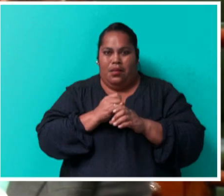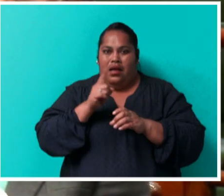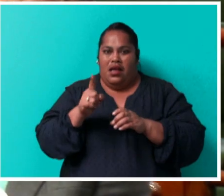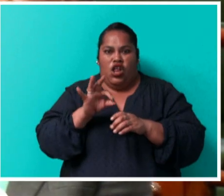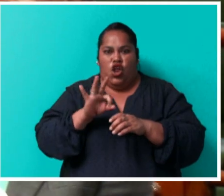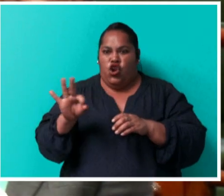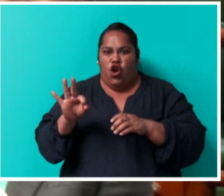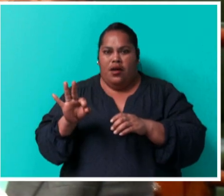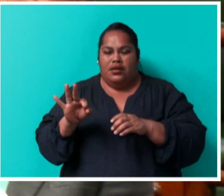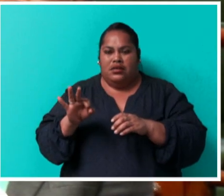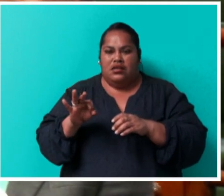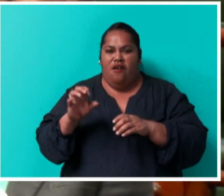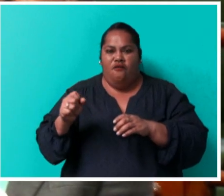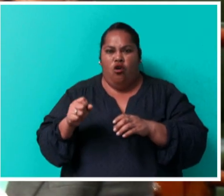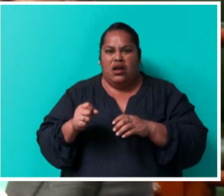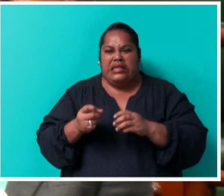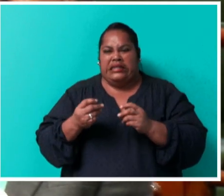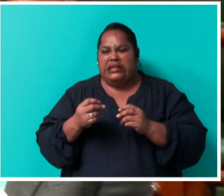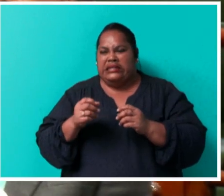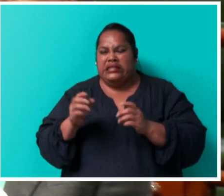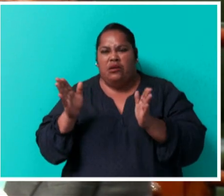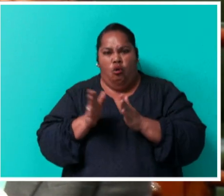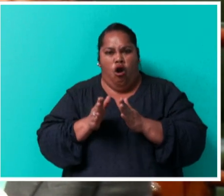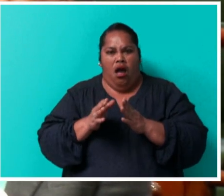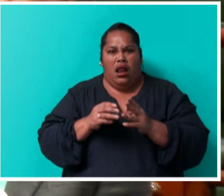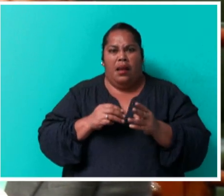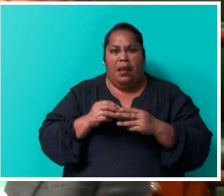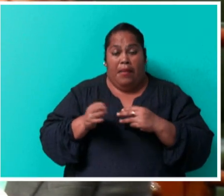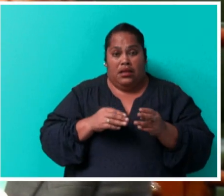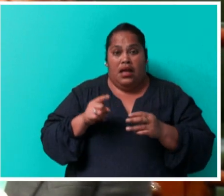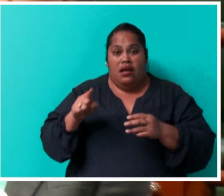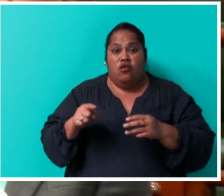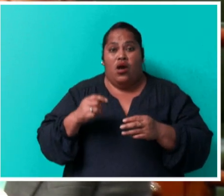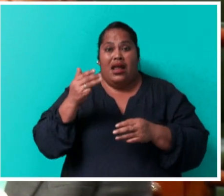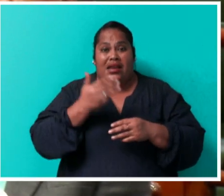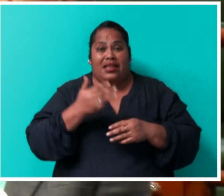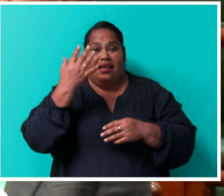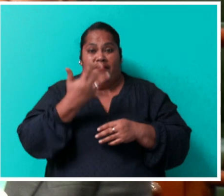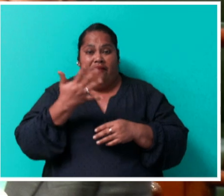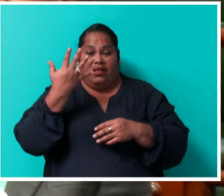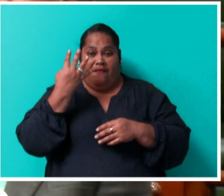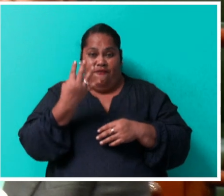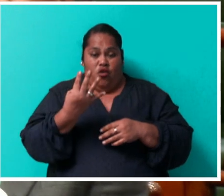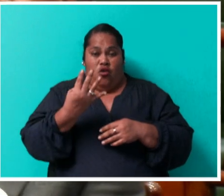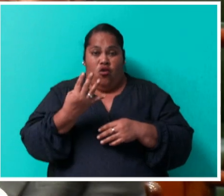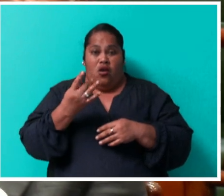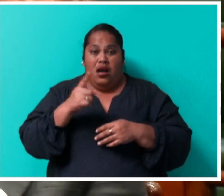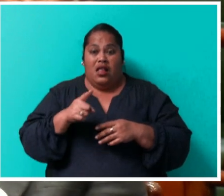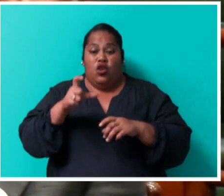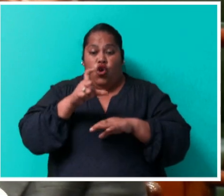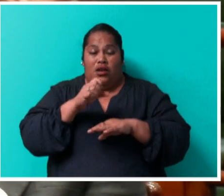minor matters. I'm aware that this act dates to 1954, and the coalition